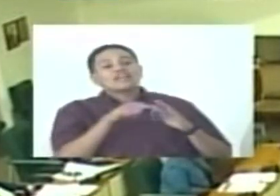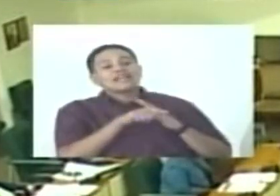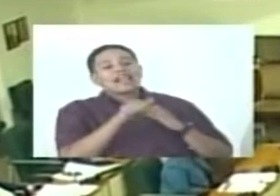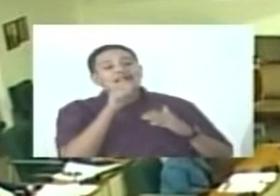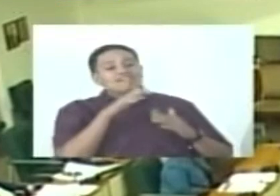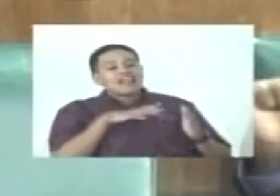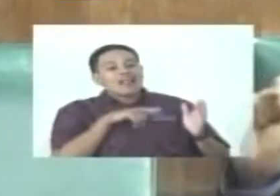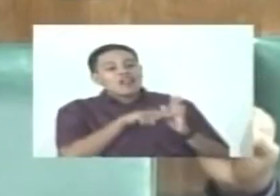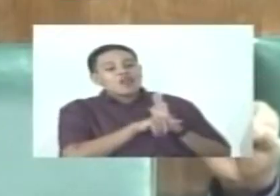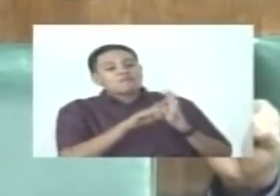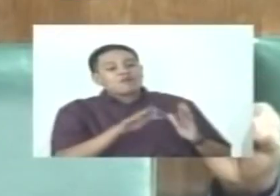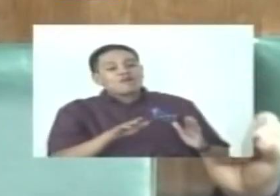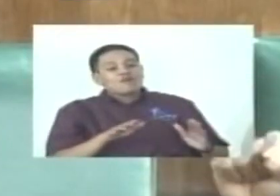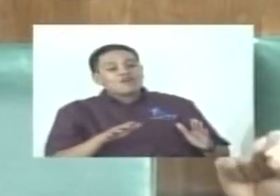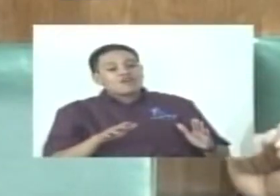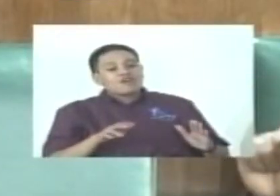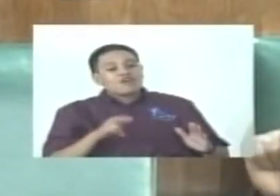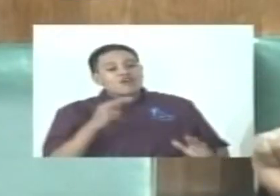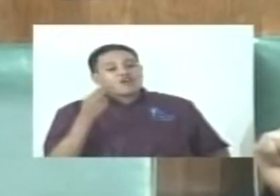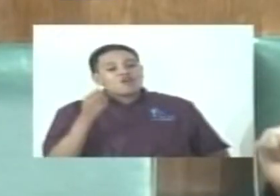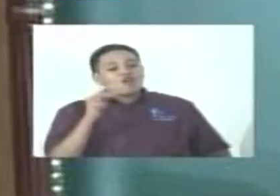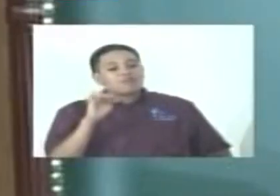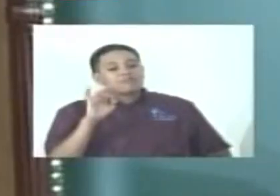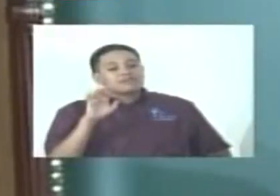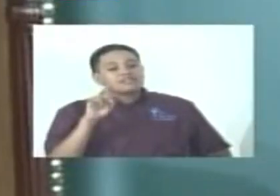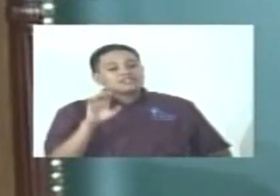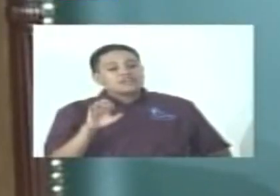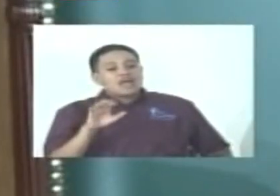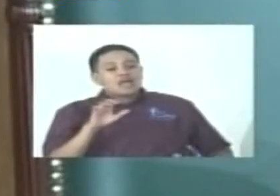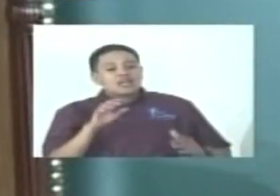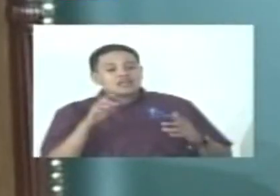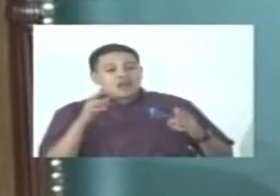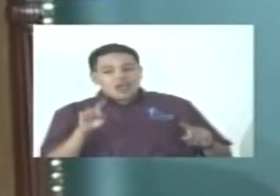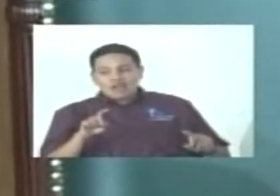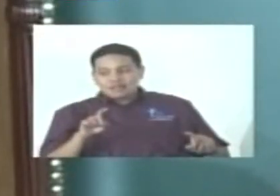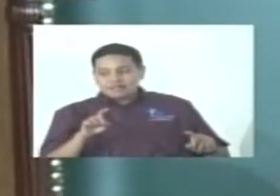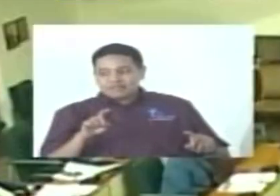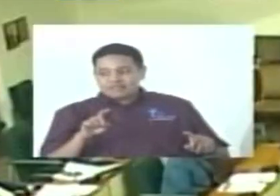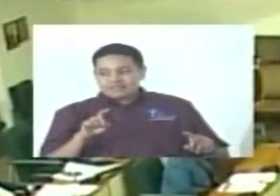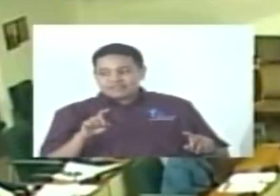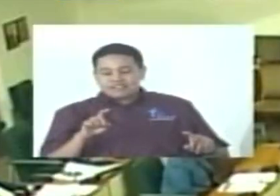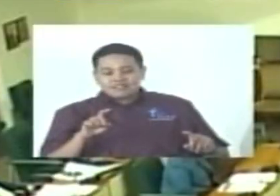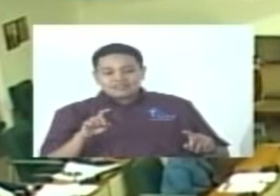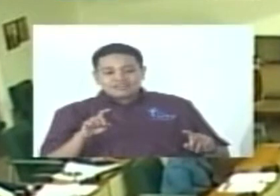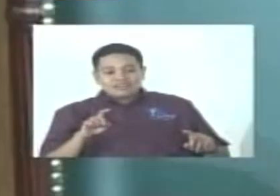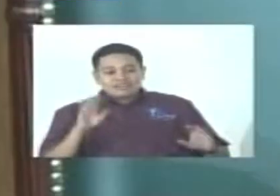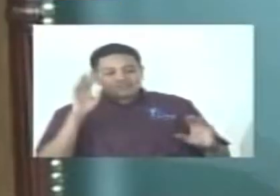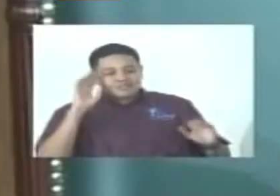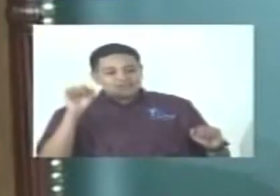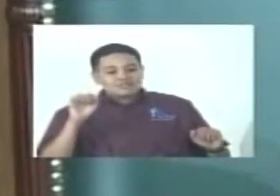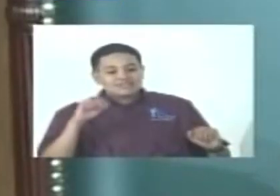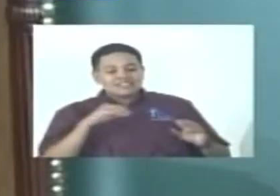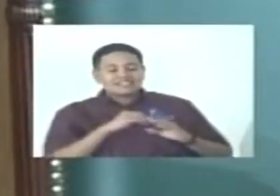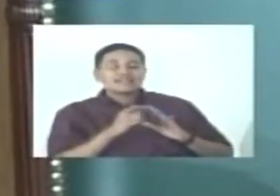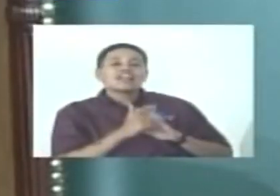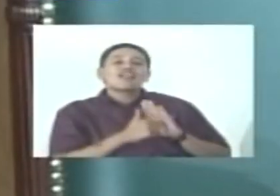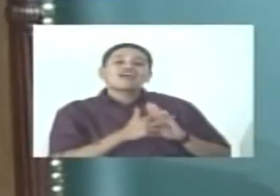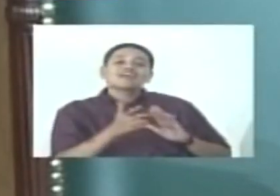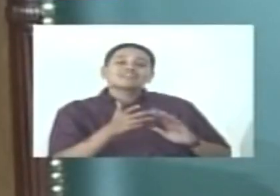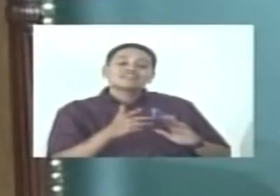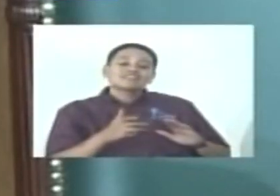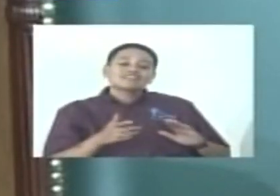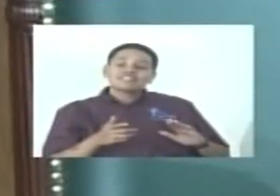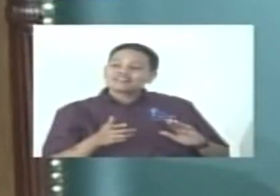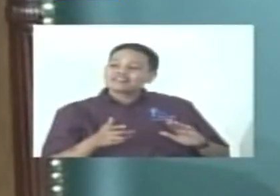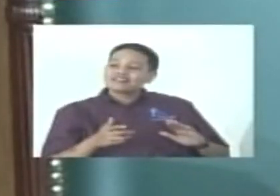say there's a homicide committed? You're comfortable with that? Mr. President, that... Because it is a homicide. In law, listen, I see a lawyer sitting